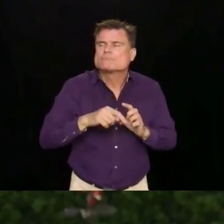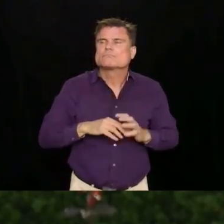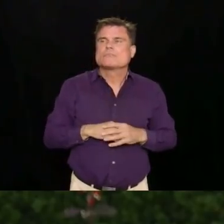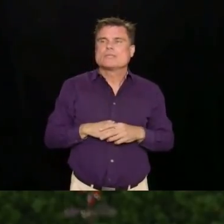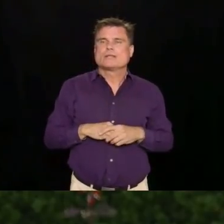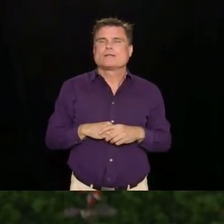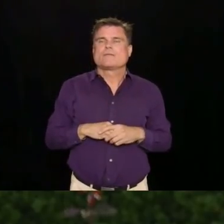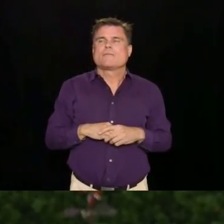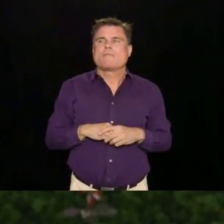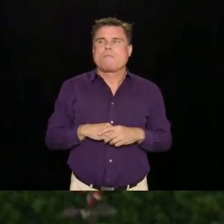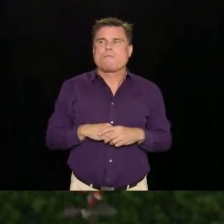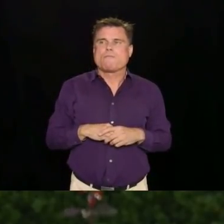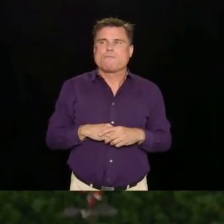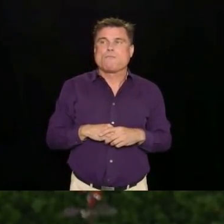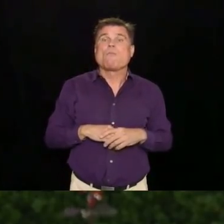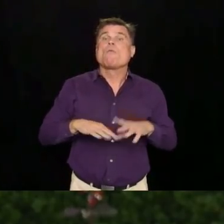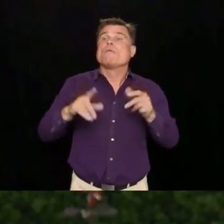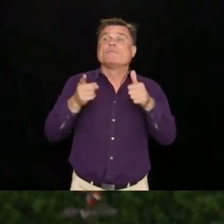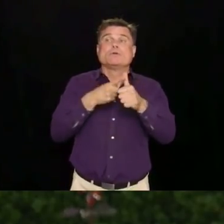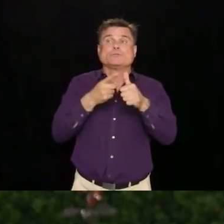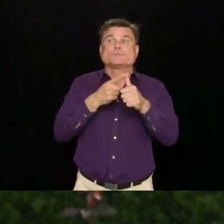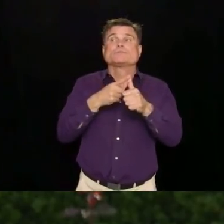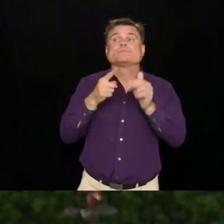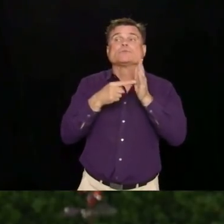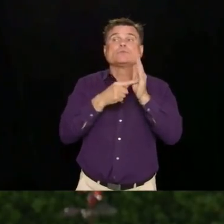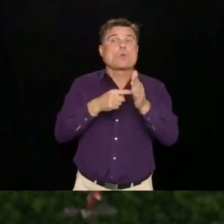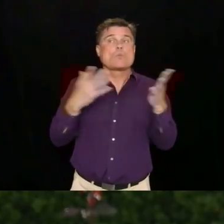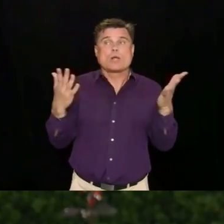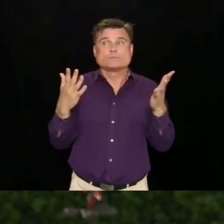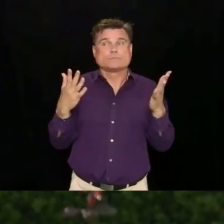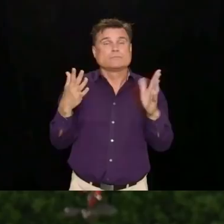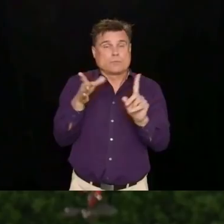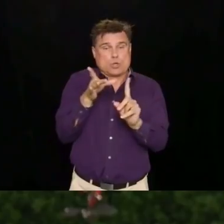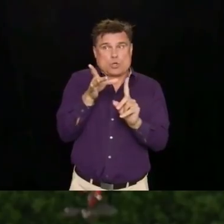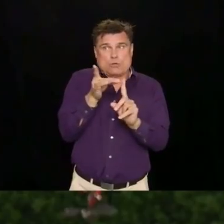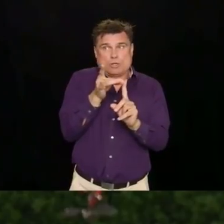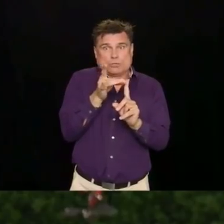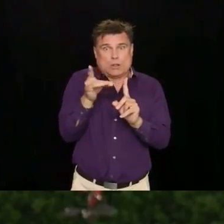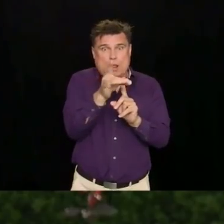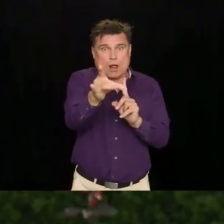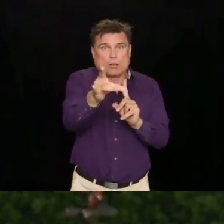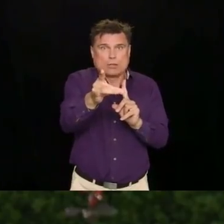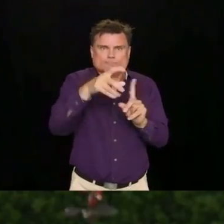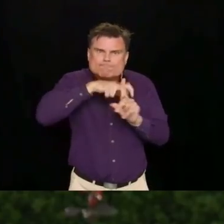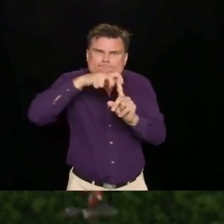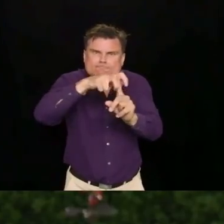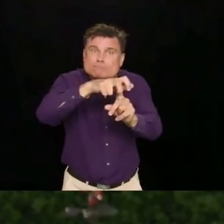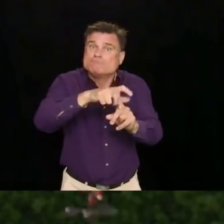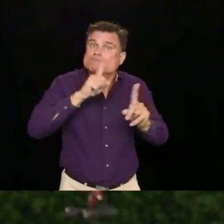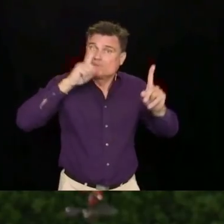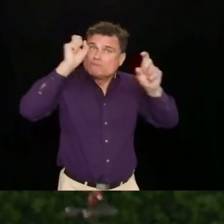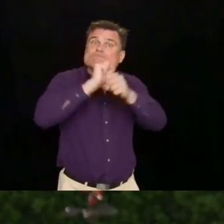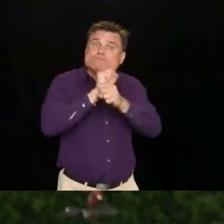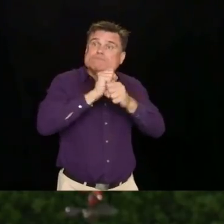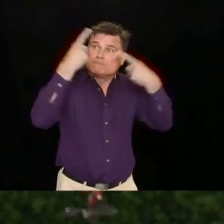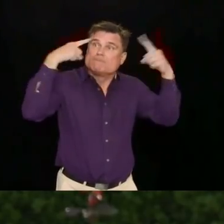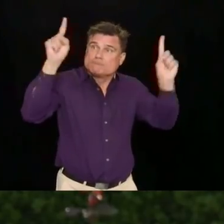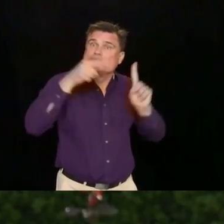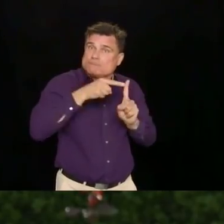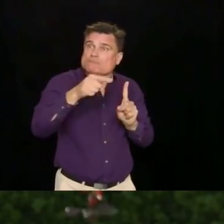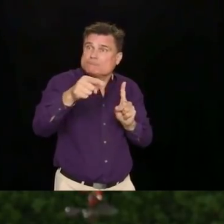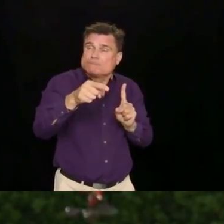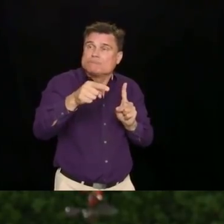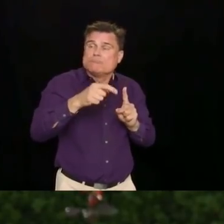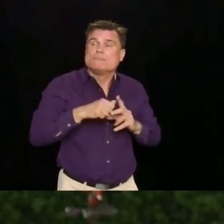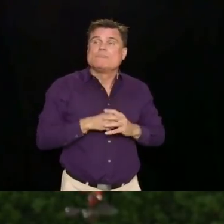what we do with contact tracing in BC. And the contact tracing in question here now involves